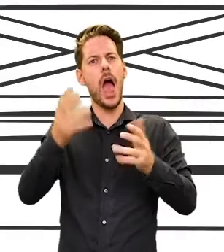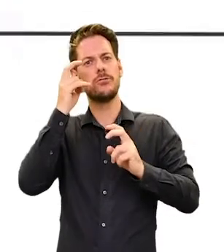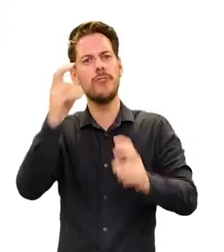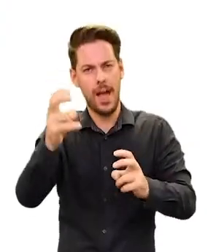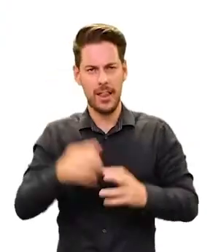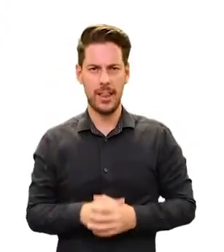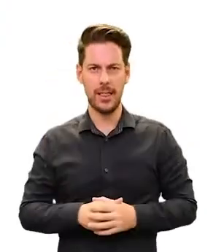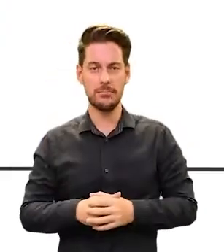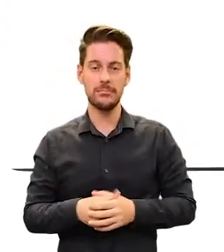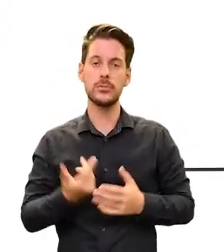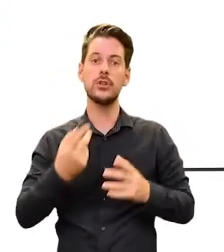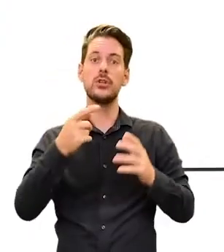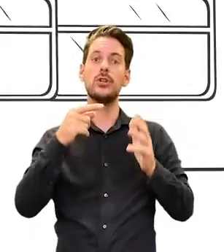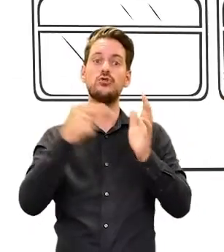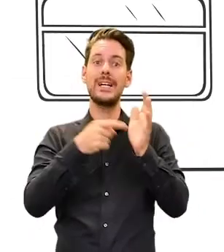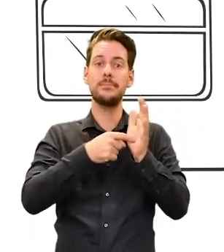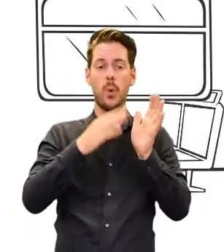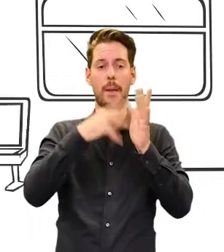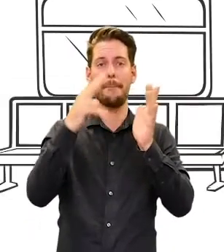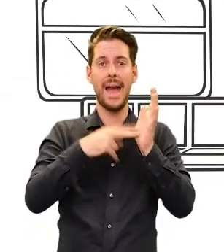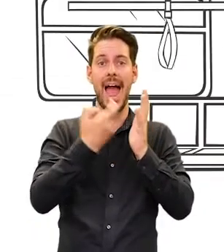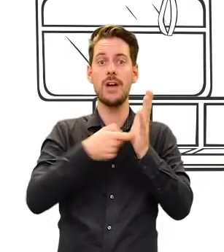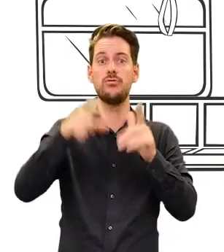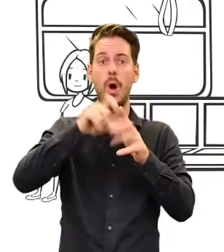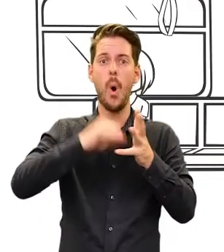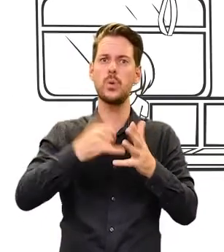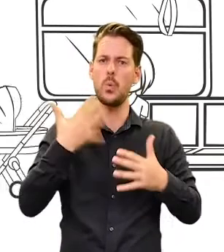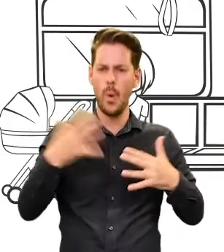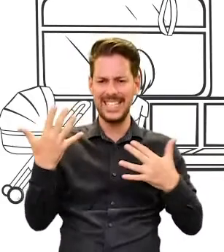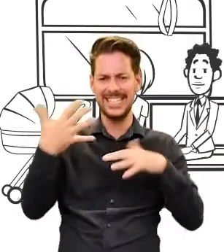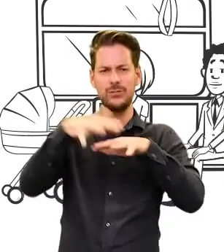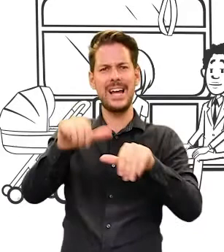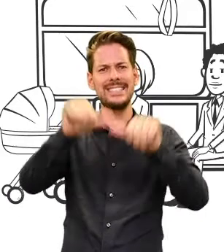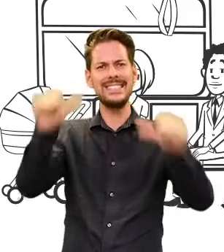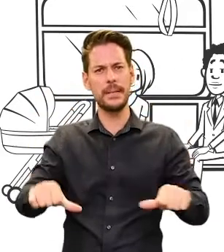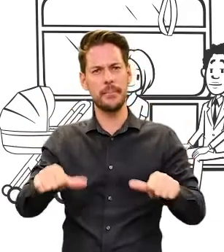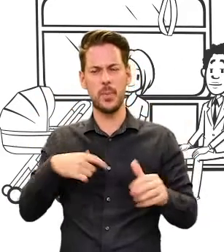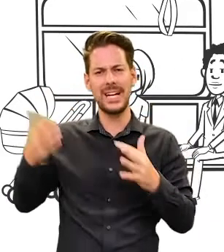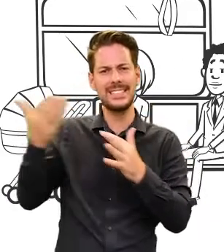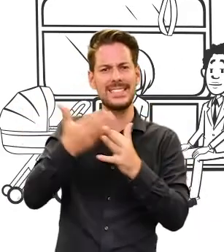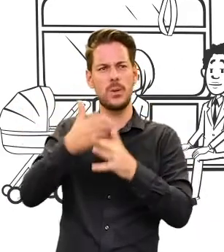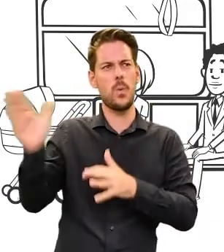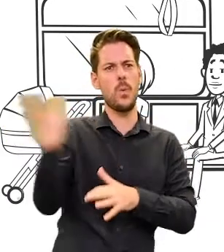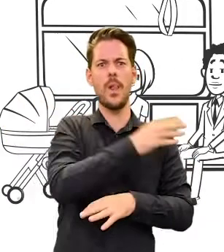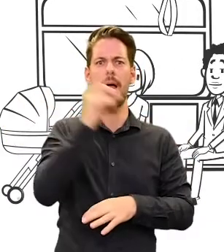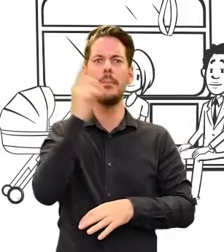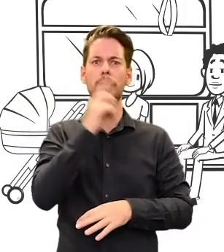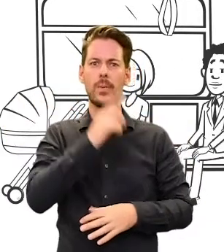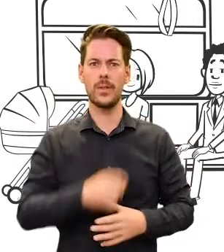rail. Transport and Main Roads is committed to providing an integrated transport system that is accessible to